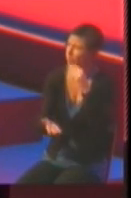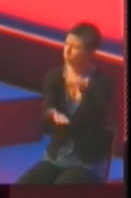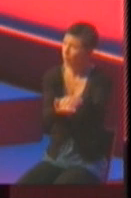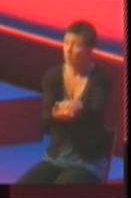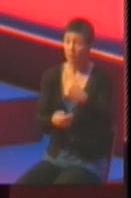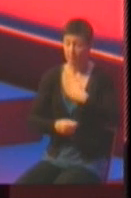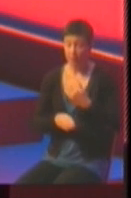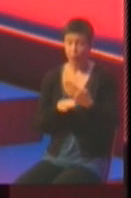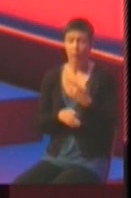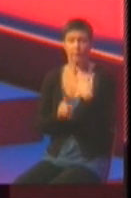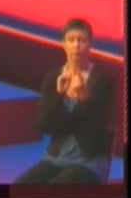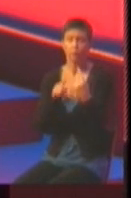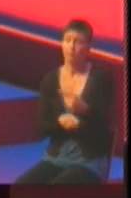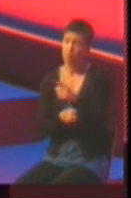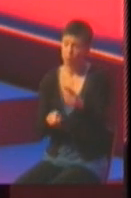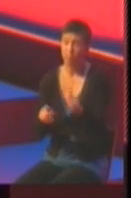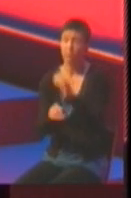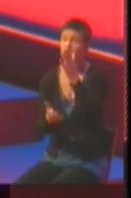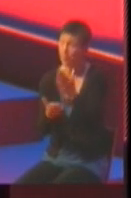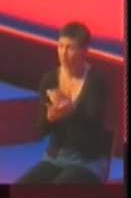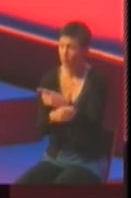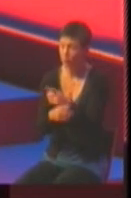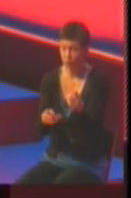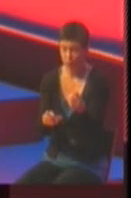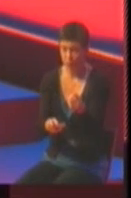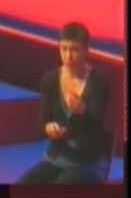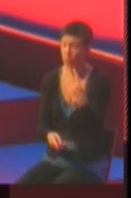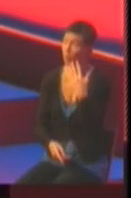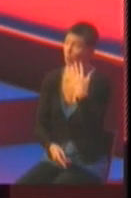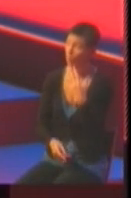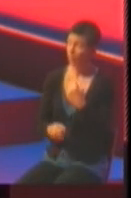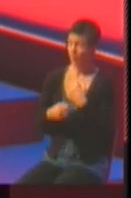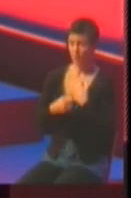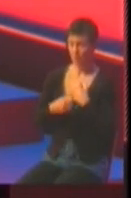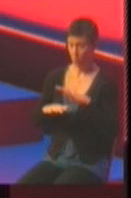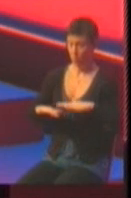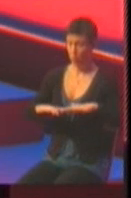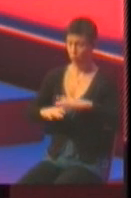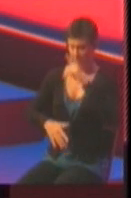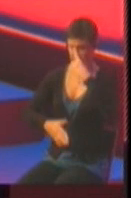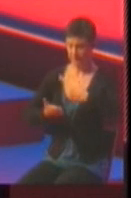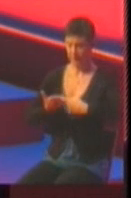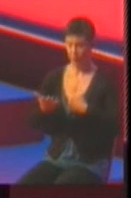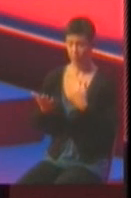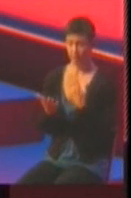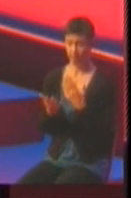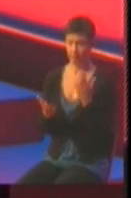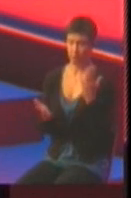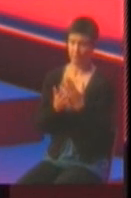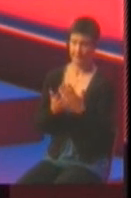Secretary is to answer those questions, to ensure that when our country's resolve is